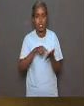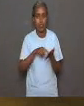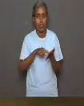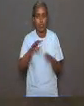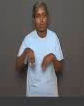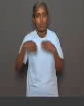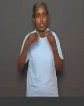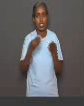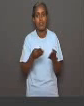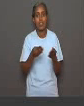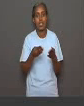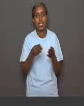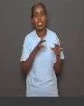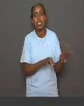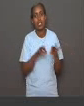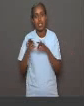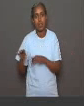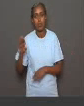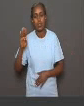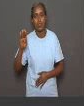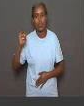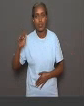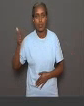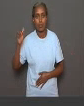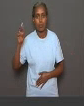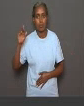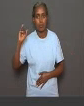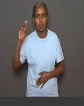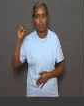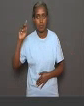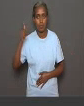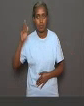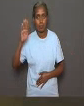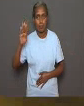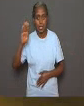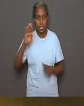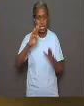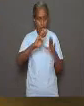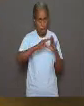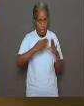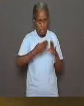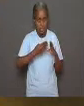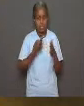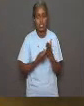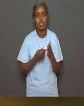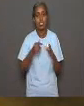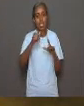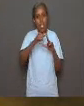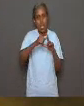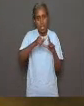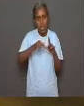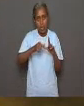given in terms of bearings. A bearing is an acute